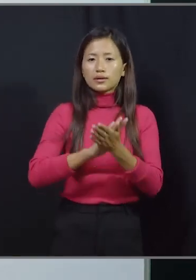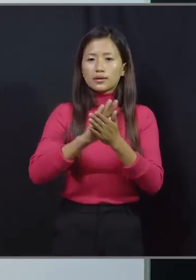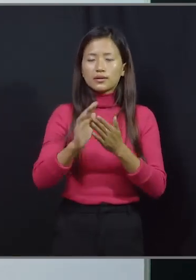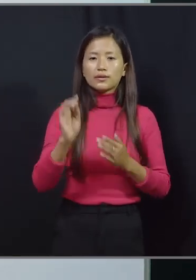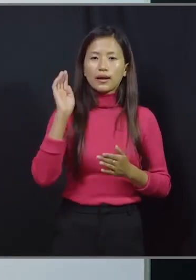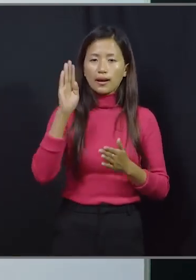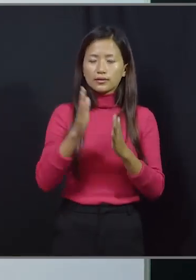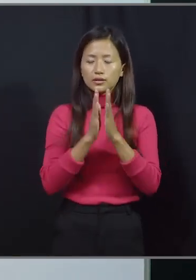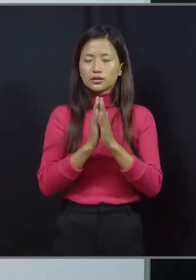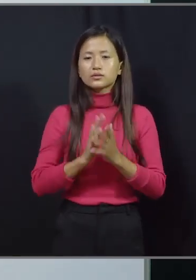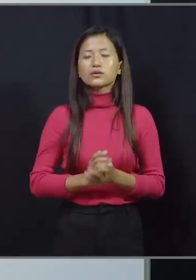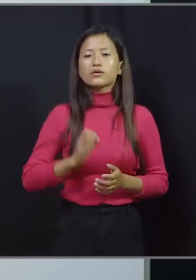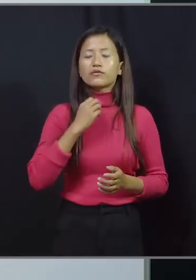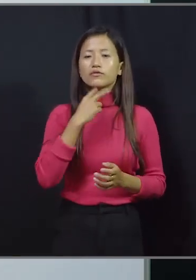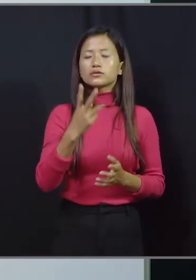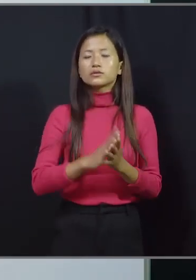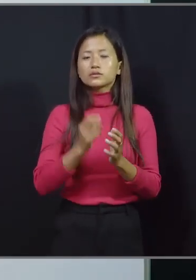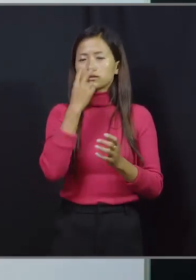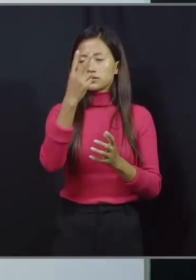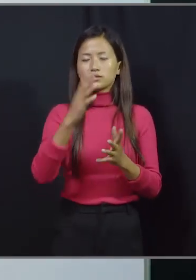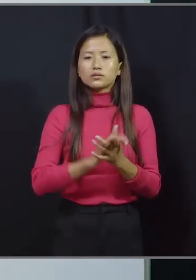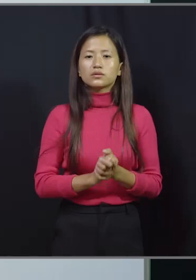the Brahmins, to voyage outside the sea